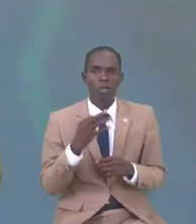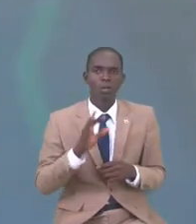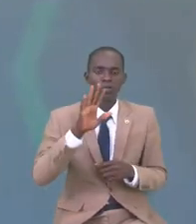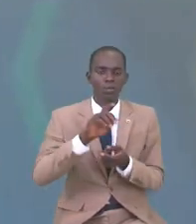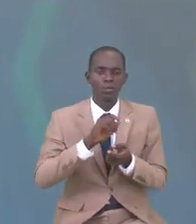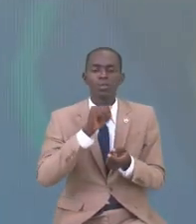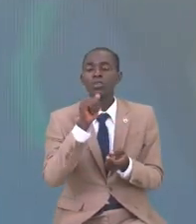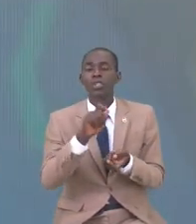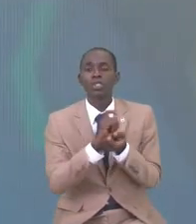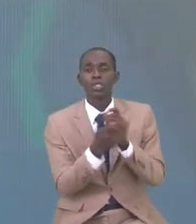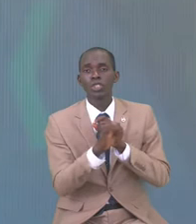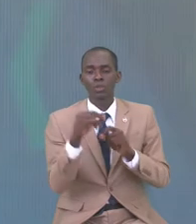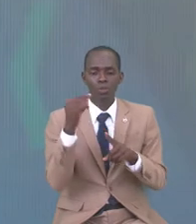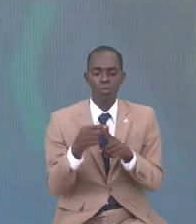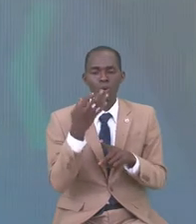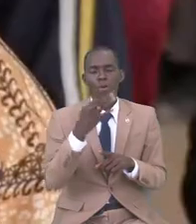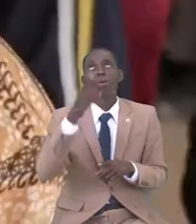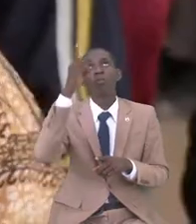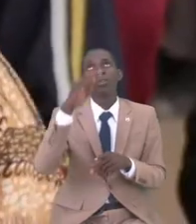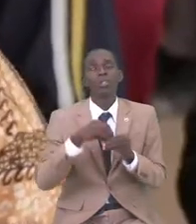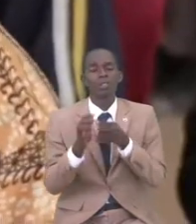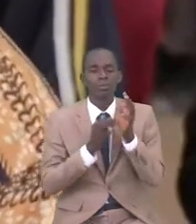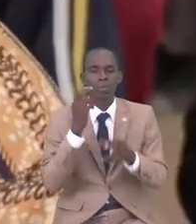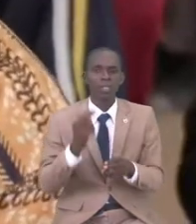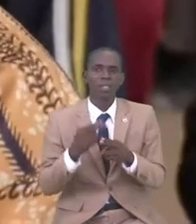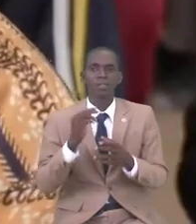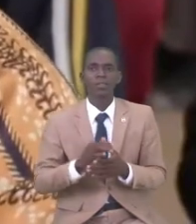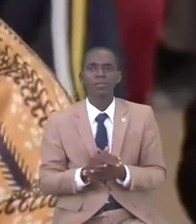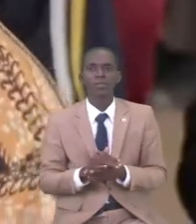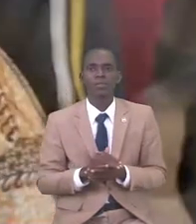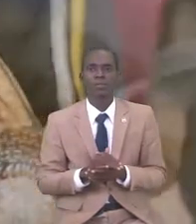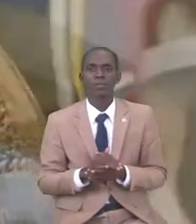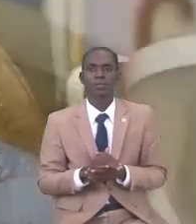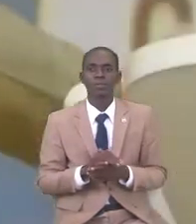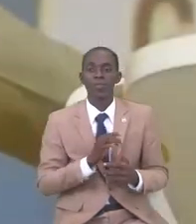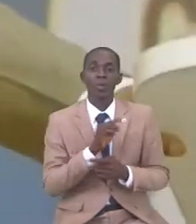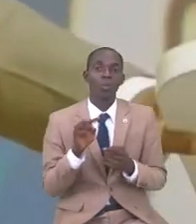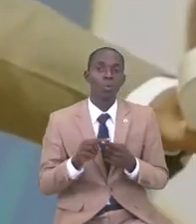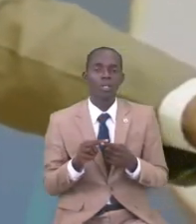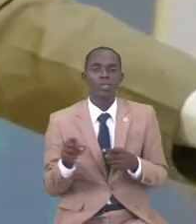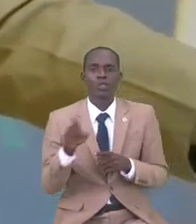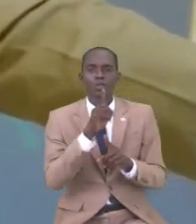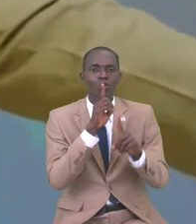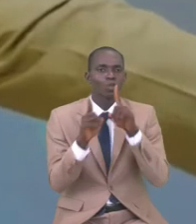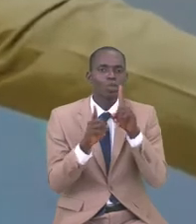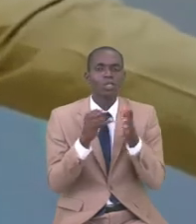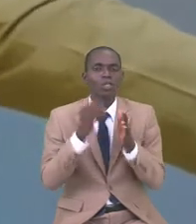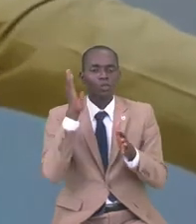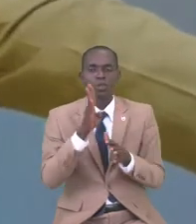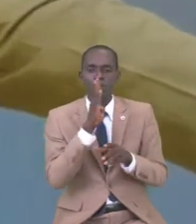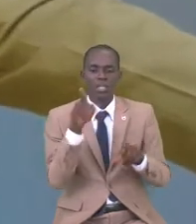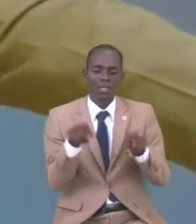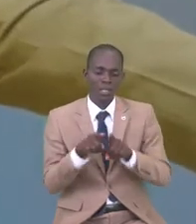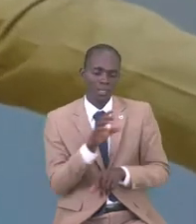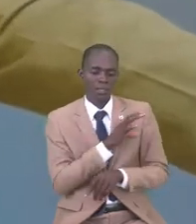unchanging word of God, in Jesus' name. Amen. When you talk, it will be like Christ